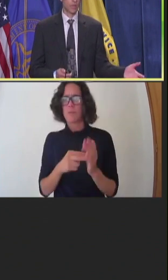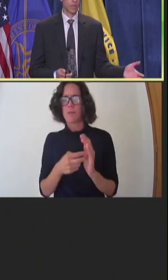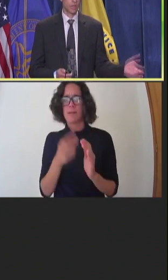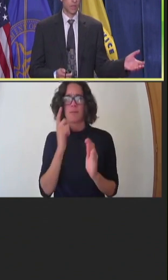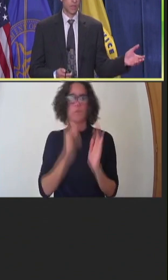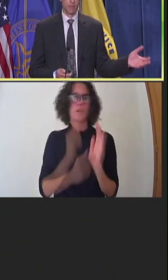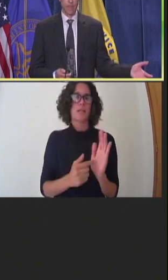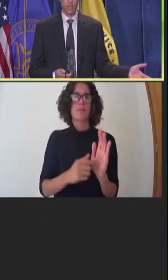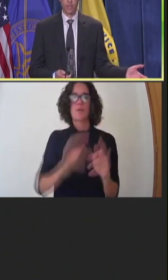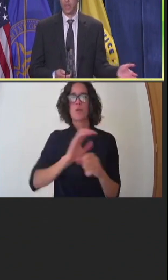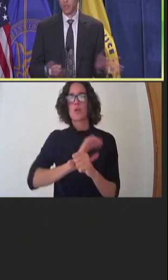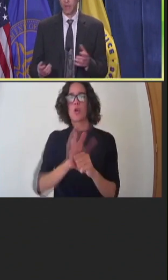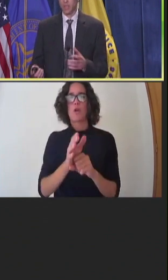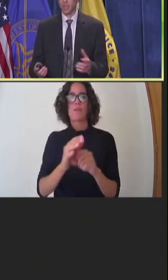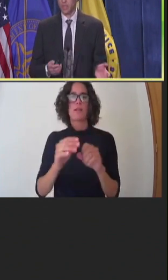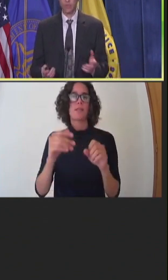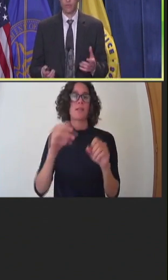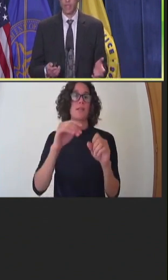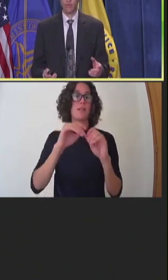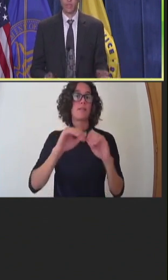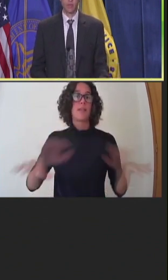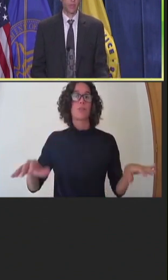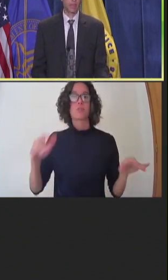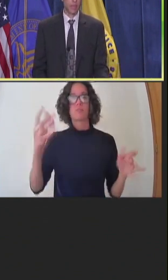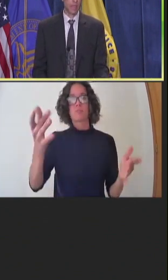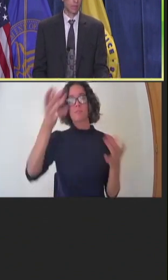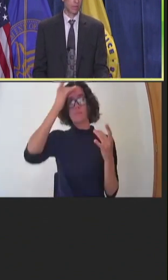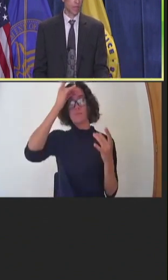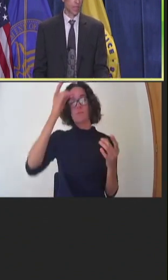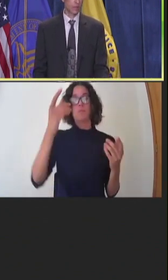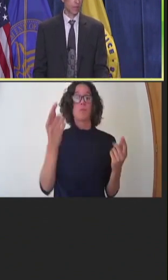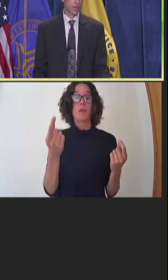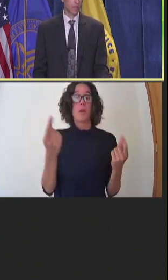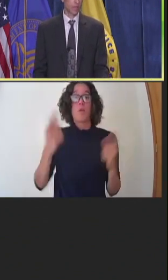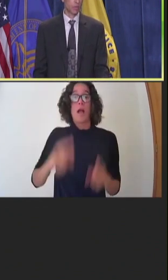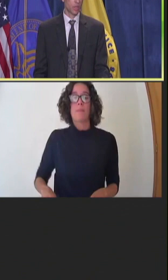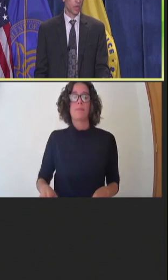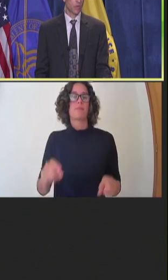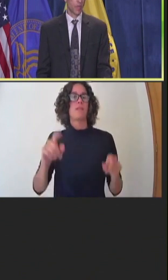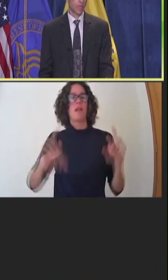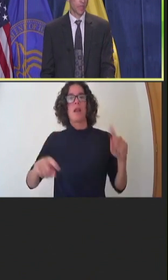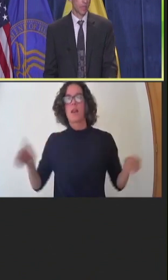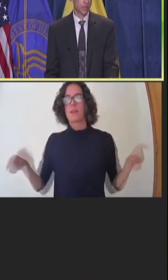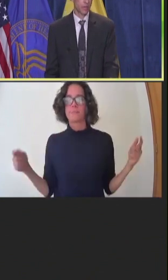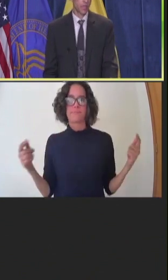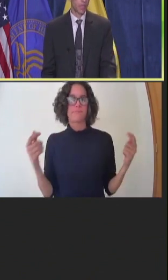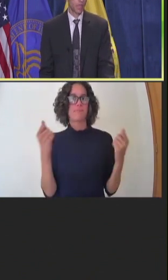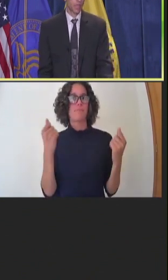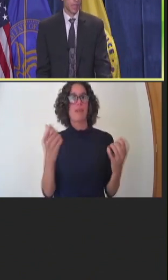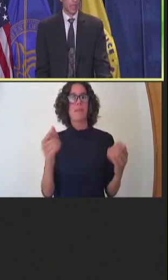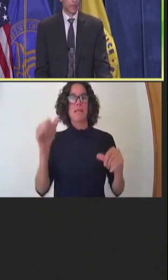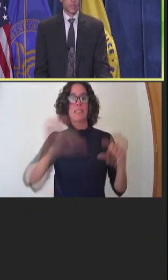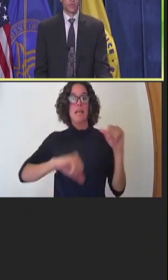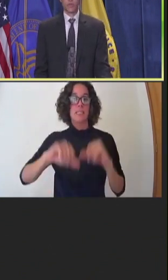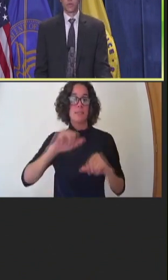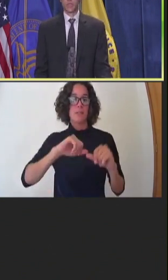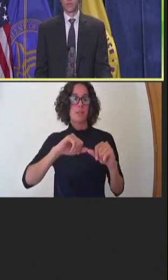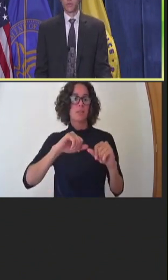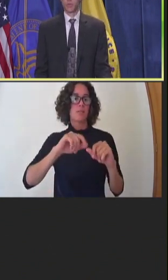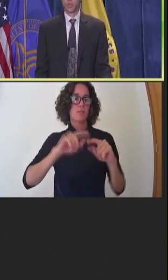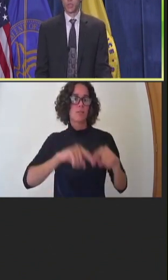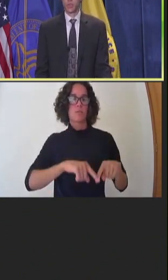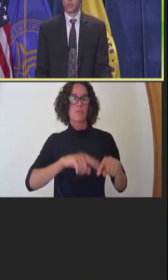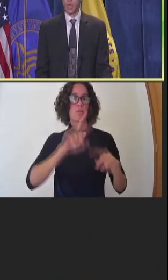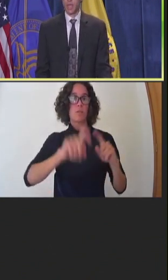COVID infection and then vaccination and vice versa. Many, many scientific questions that remained unanswered. This photo is the